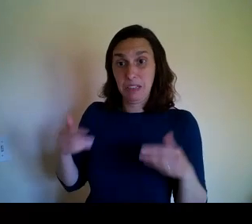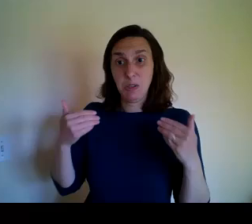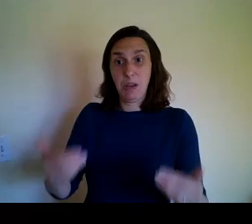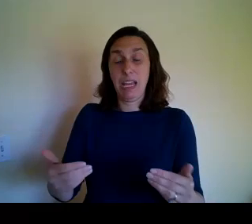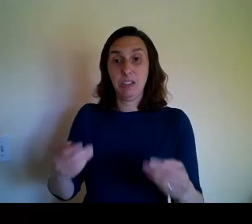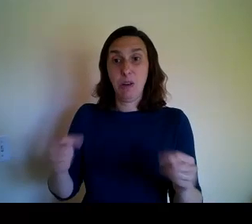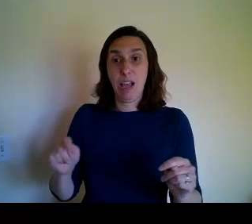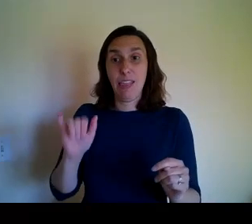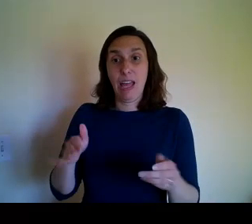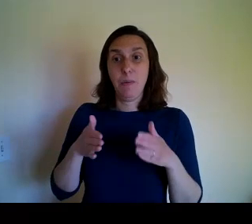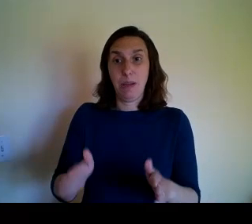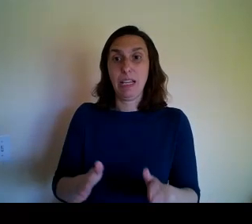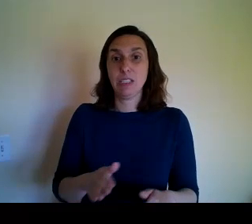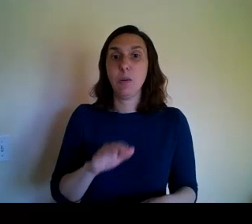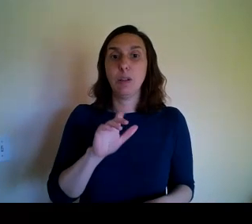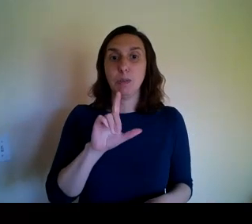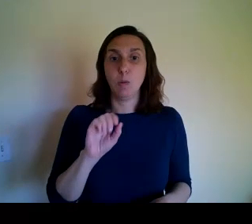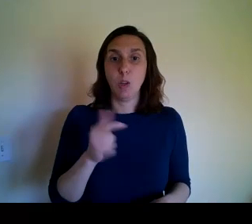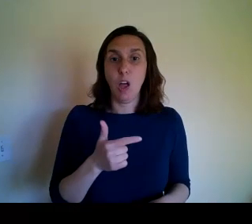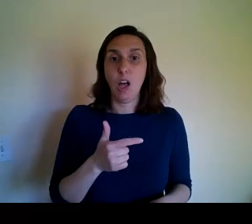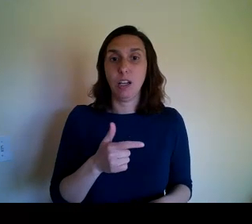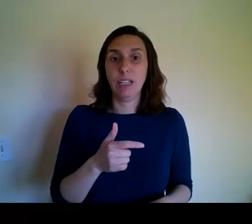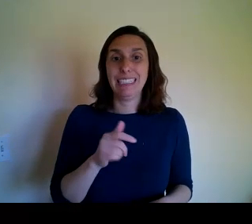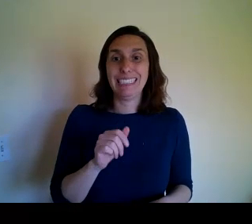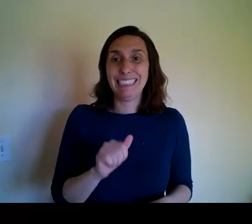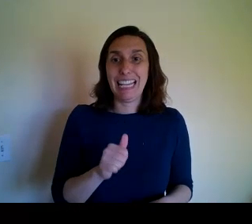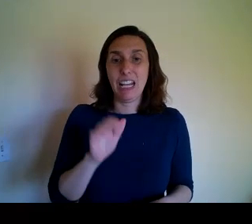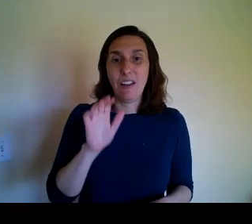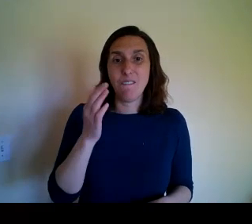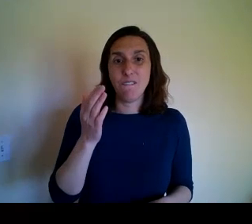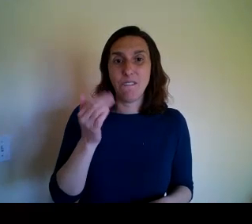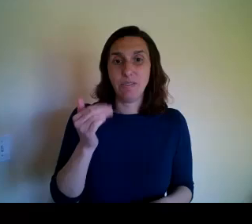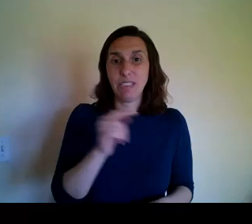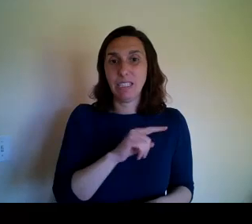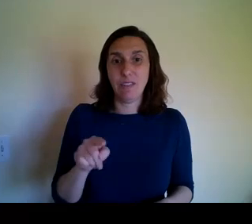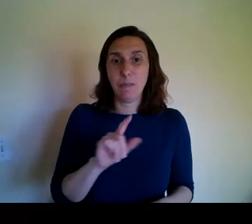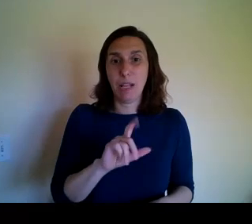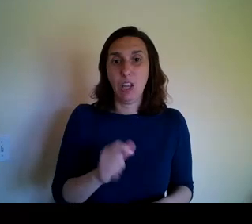enter log 10, 15 divided by log 2.